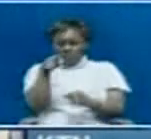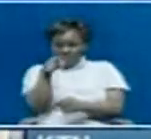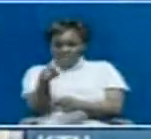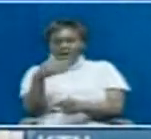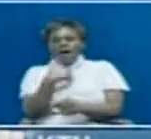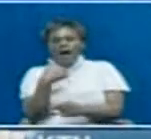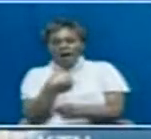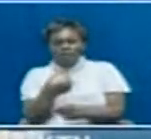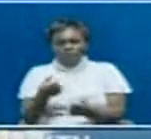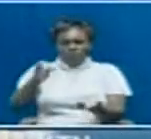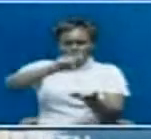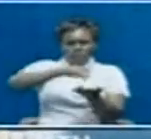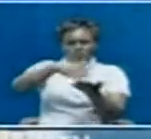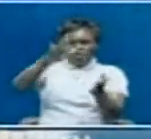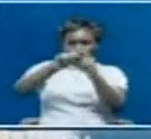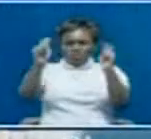the increment